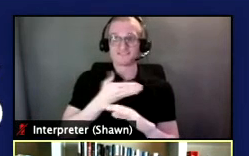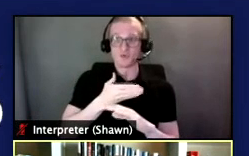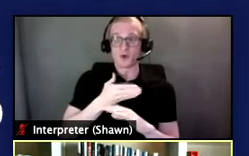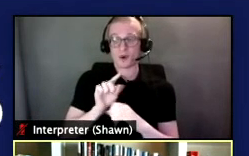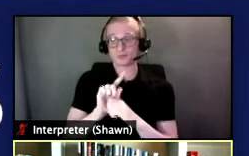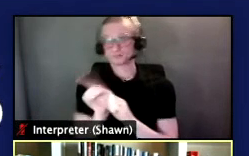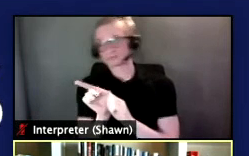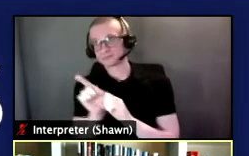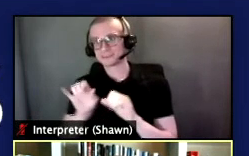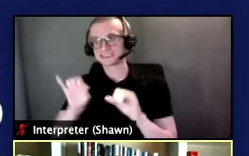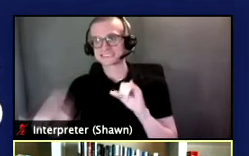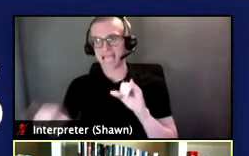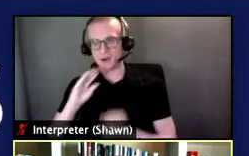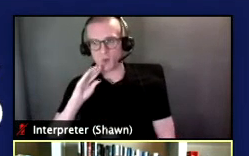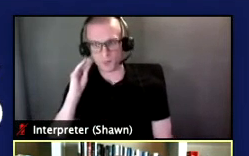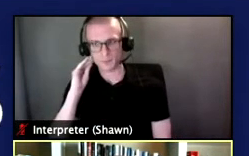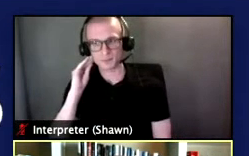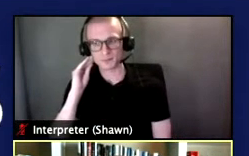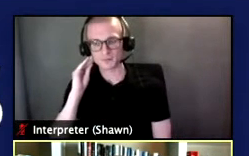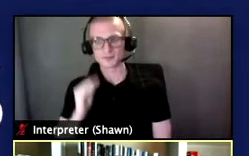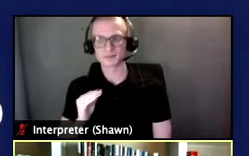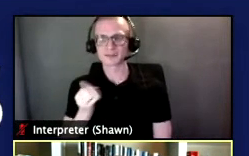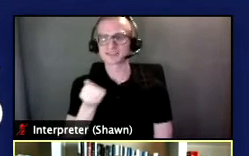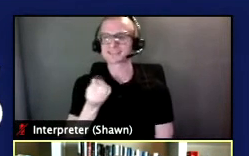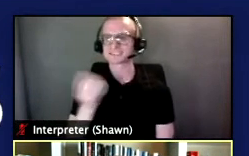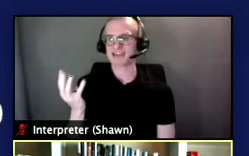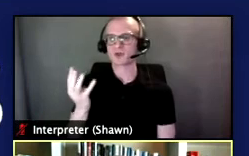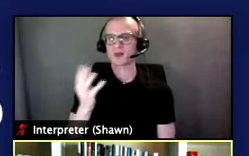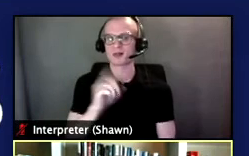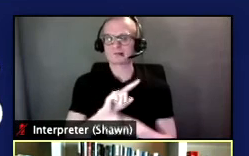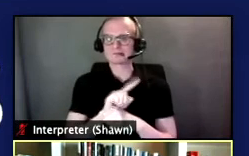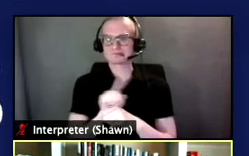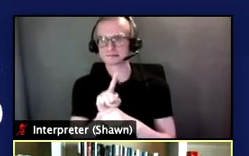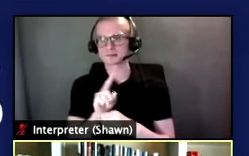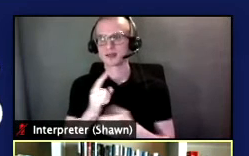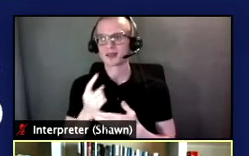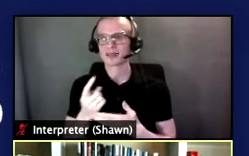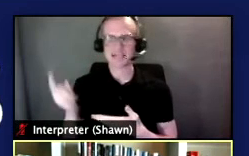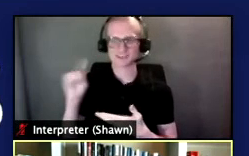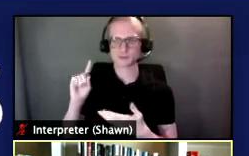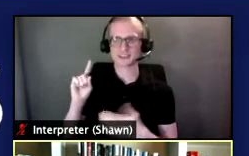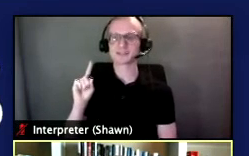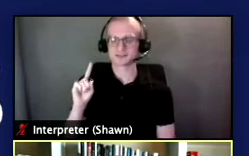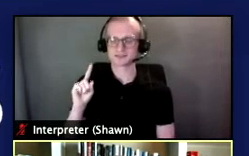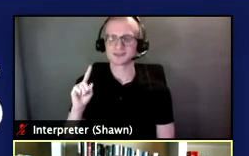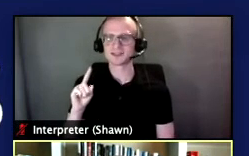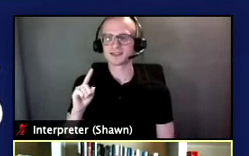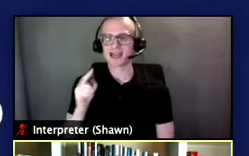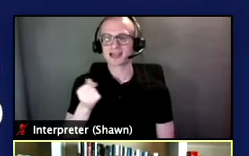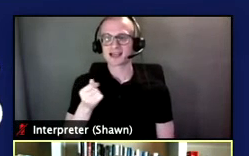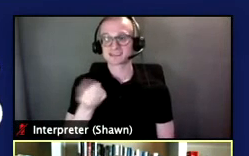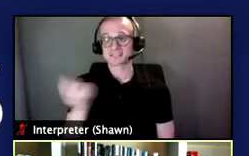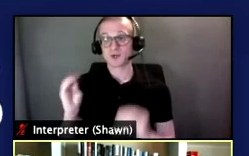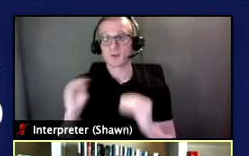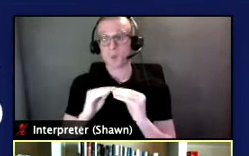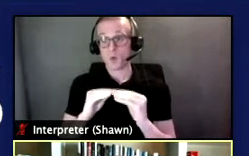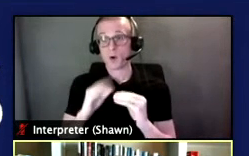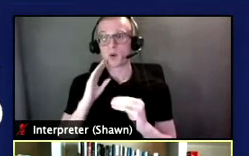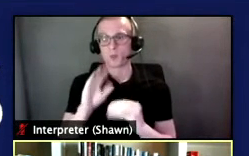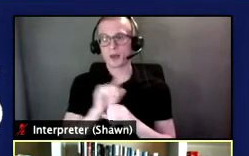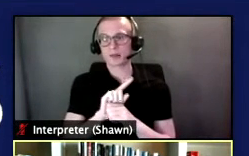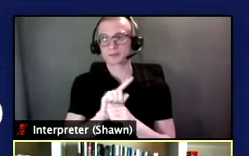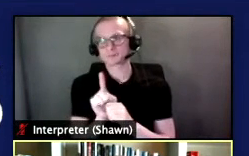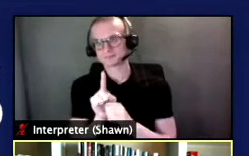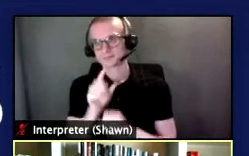were moved this last week, and we have a fair number more that will be moved to the